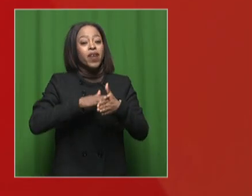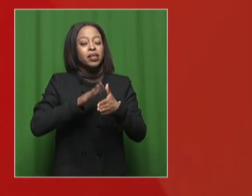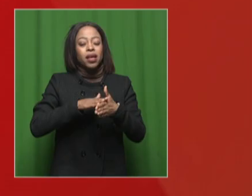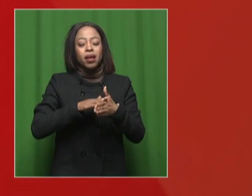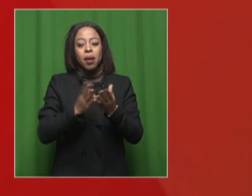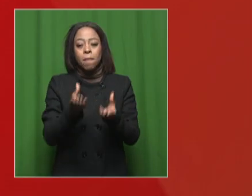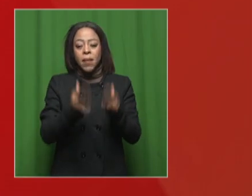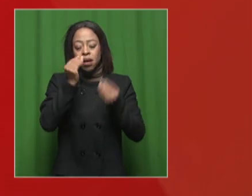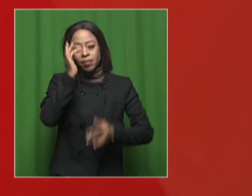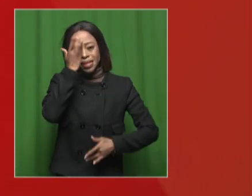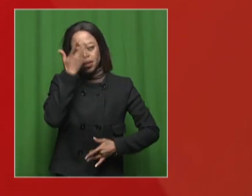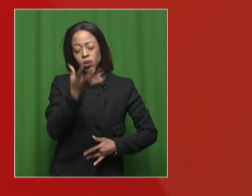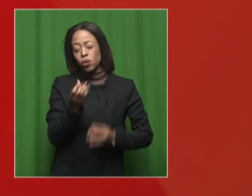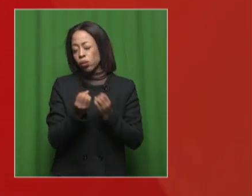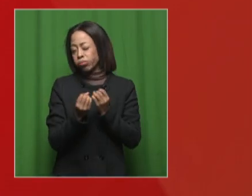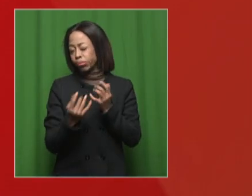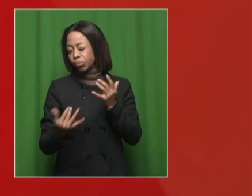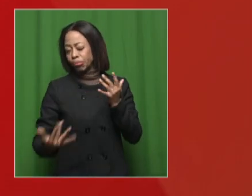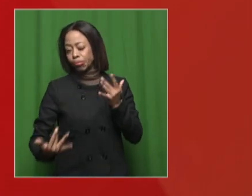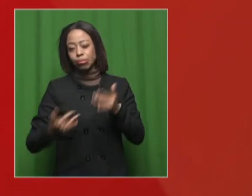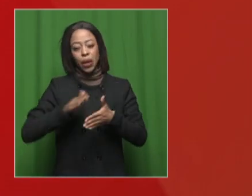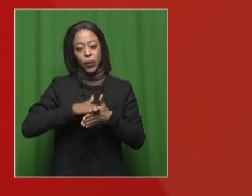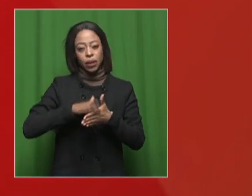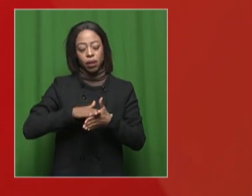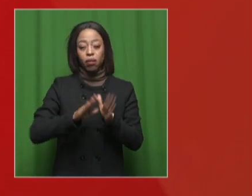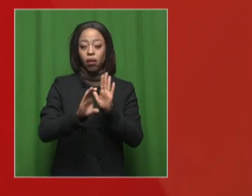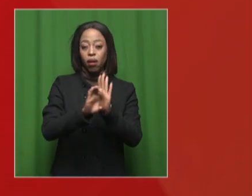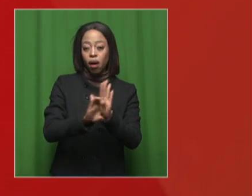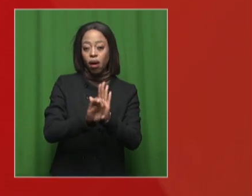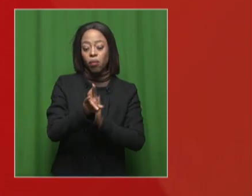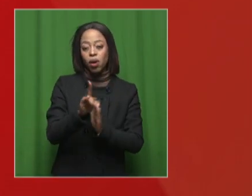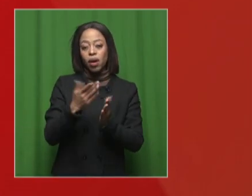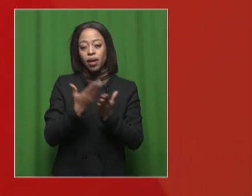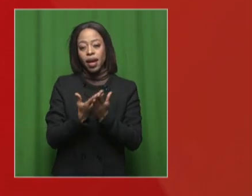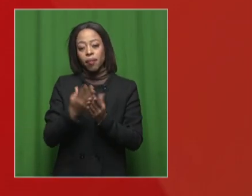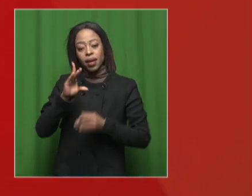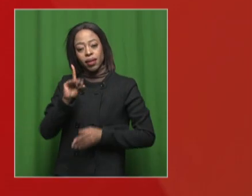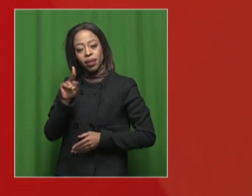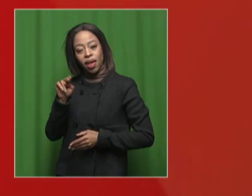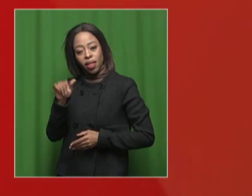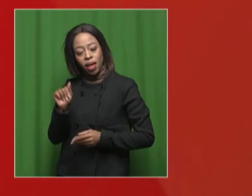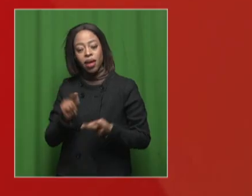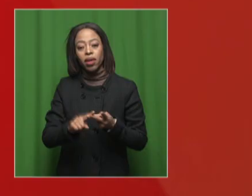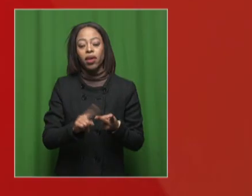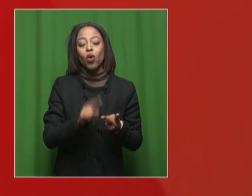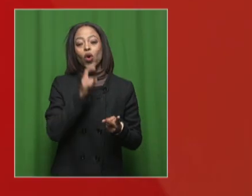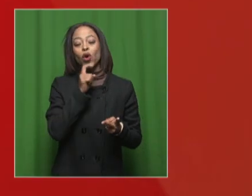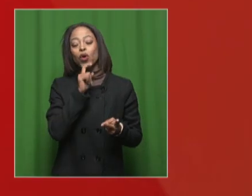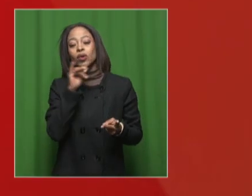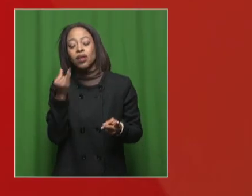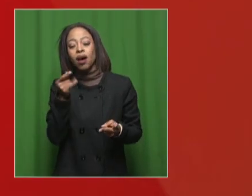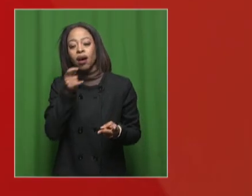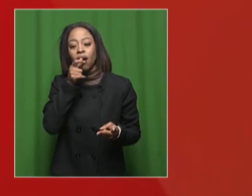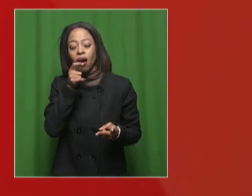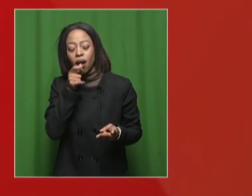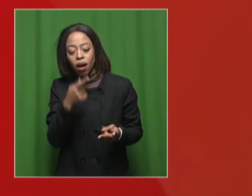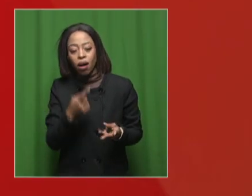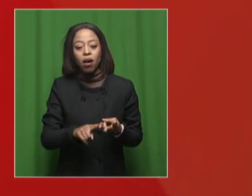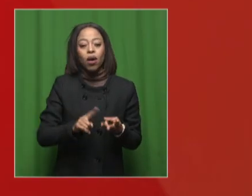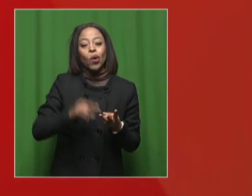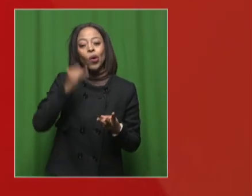of these. For alopecia, for example, they can be genetic. It could be due to use of certain drugs. Can also be